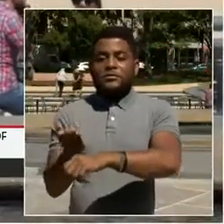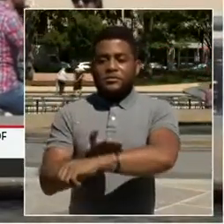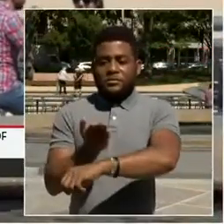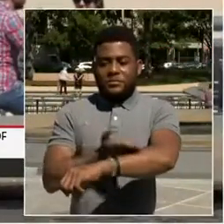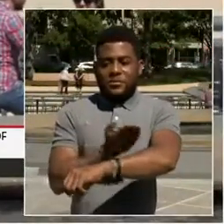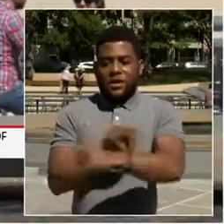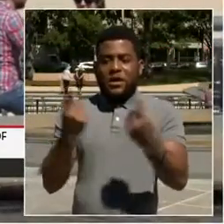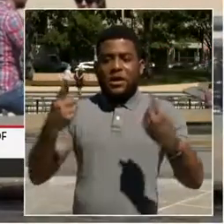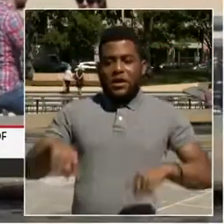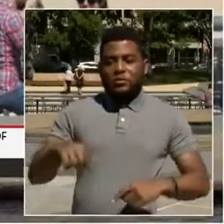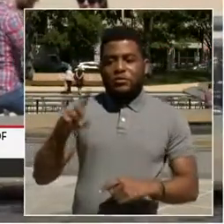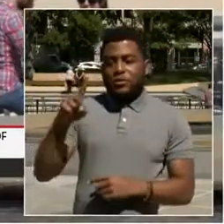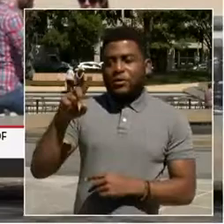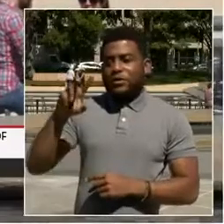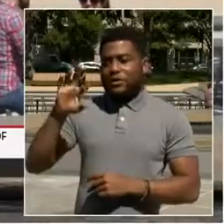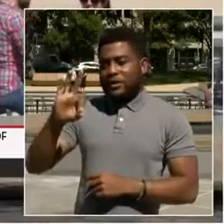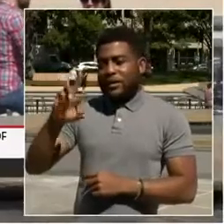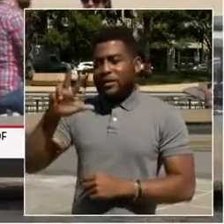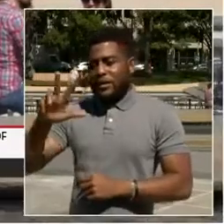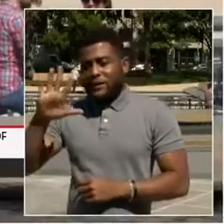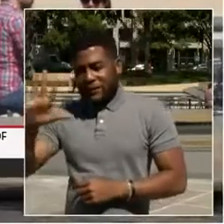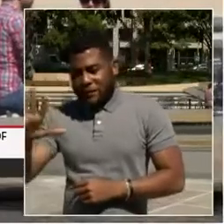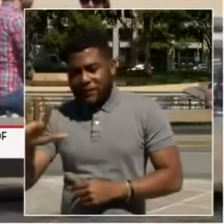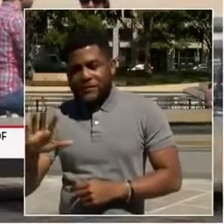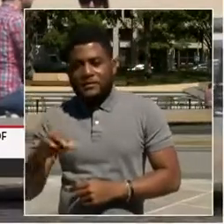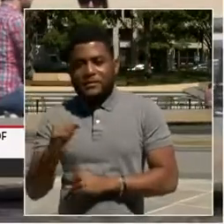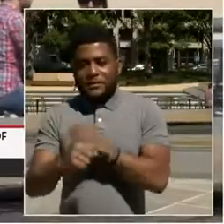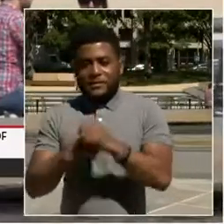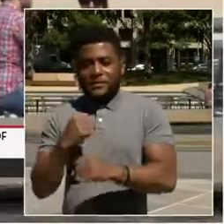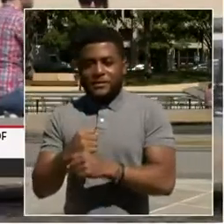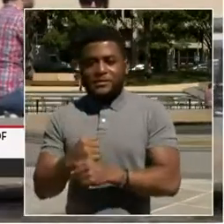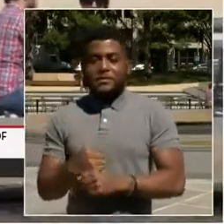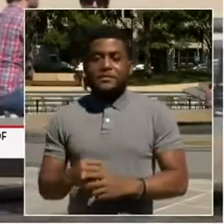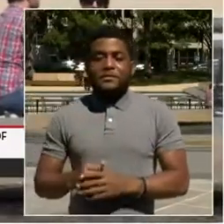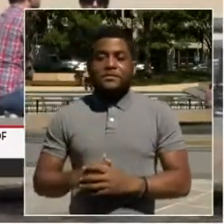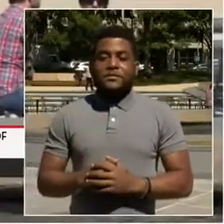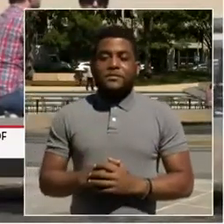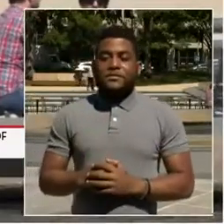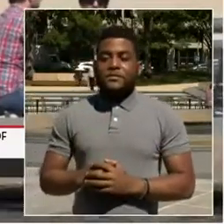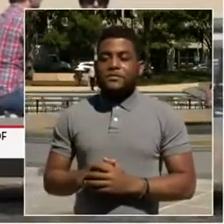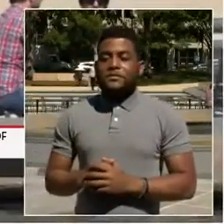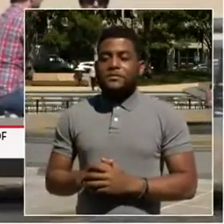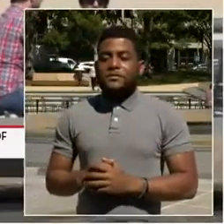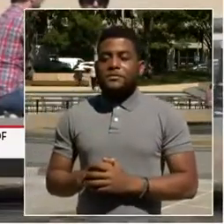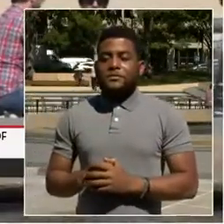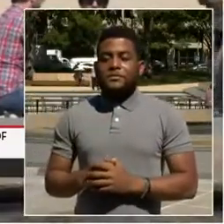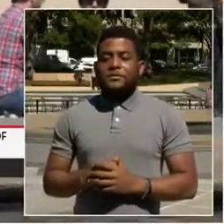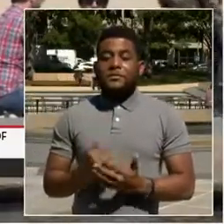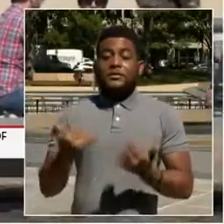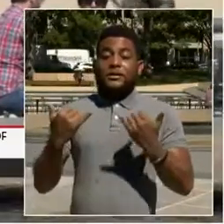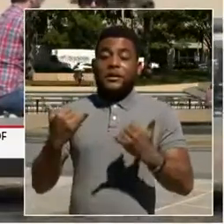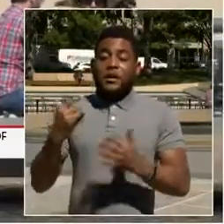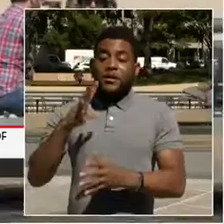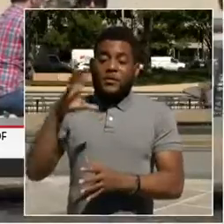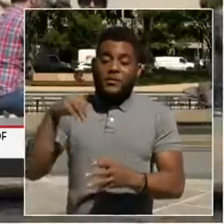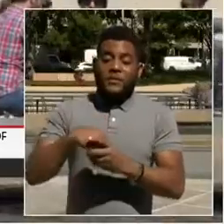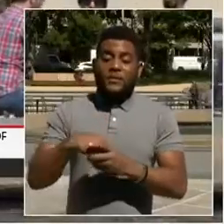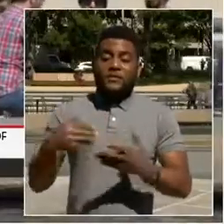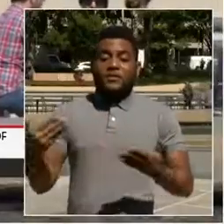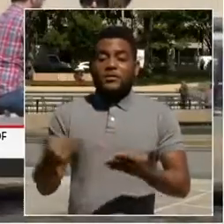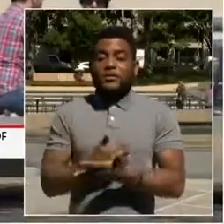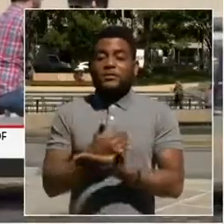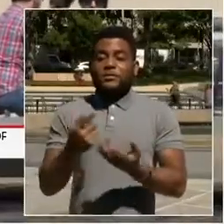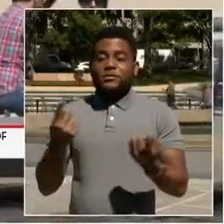1935, before any of us were born, as part of a New Deal era public